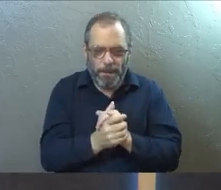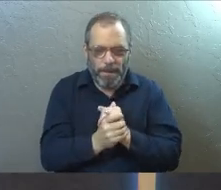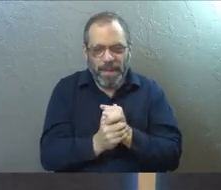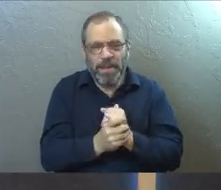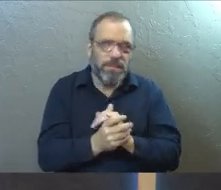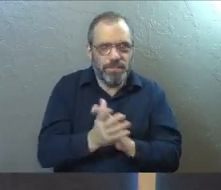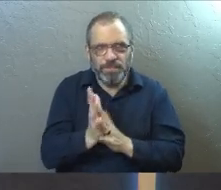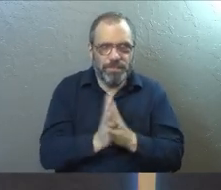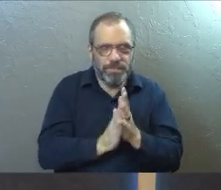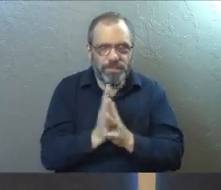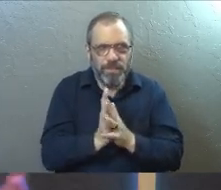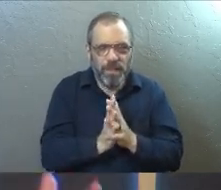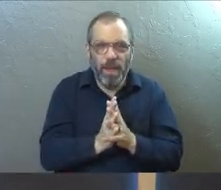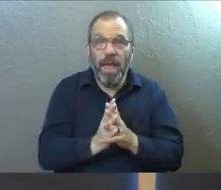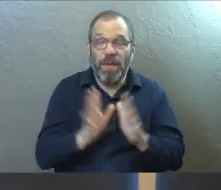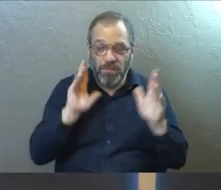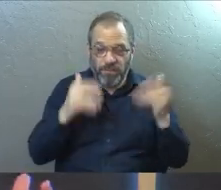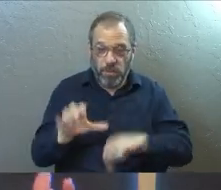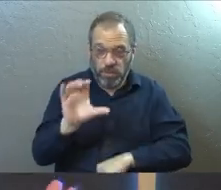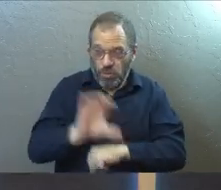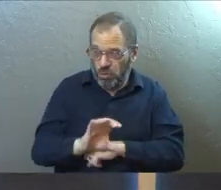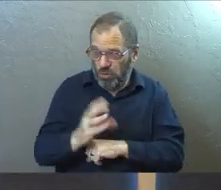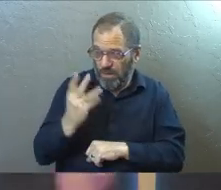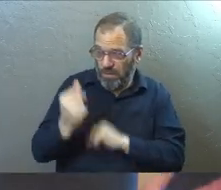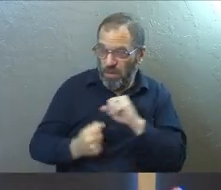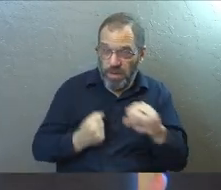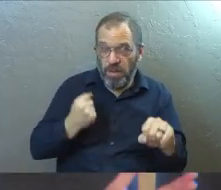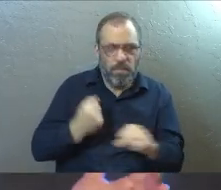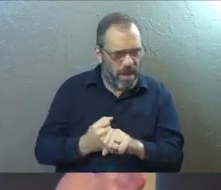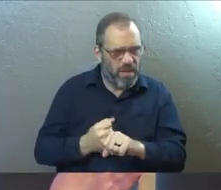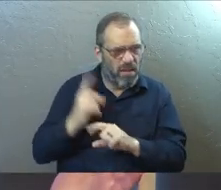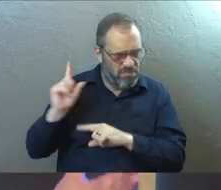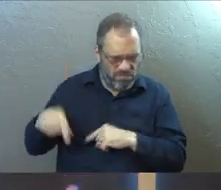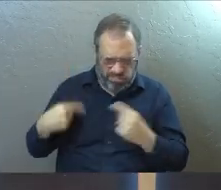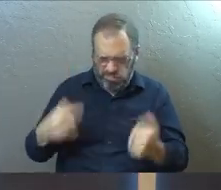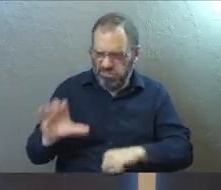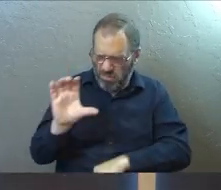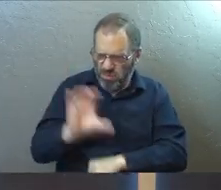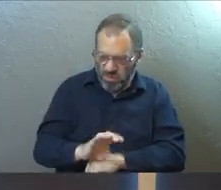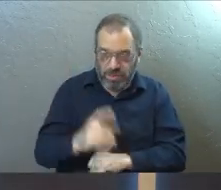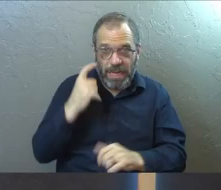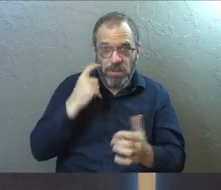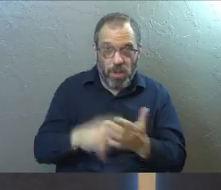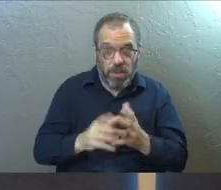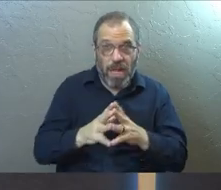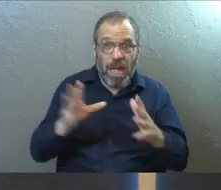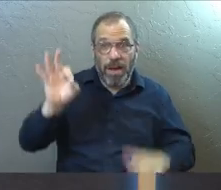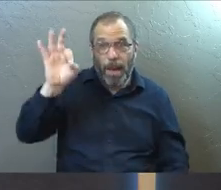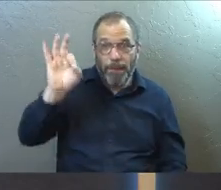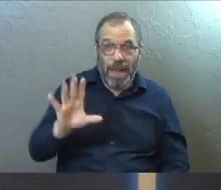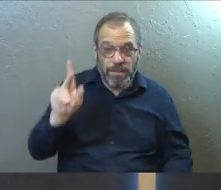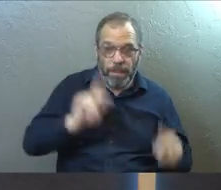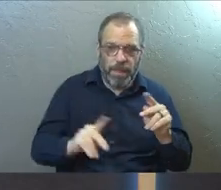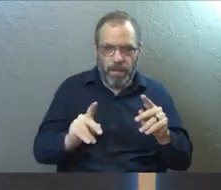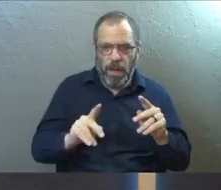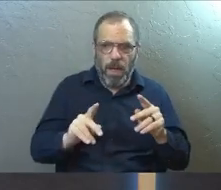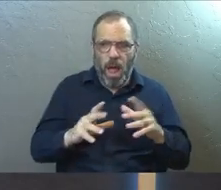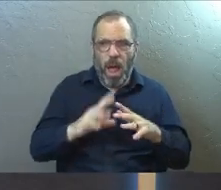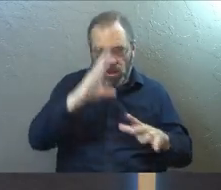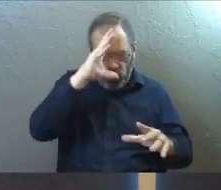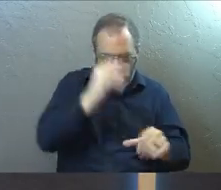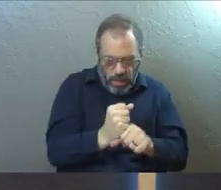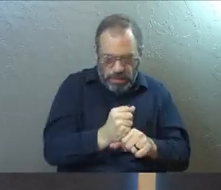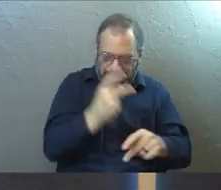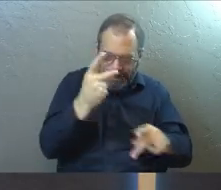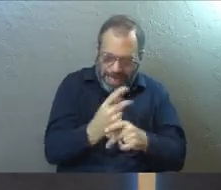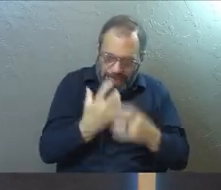it's, I mean, if you've been focusing on the church the last few years, and for a while, man, in so many different ways, we've seen a lot of pastors who, or a lot of people put a lot of trust